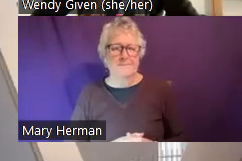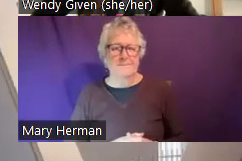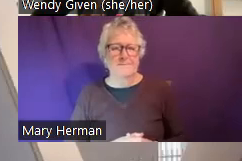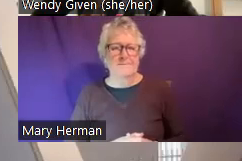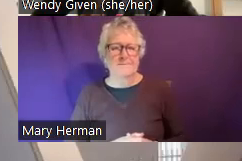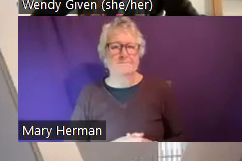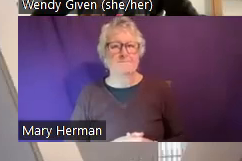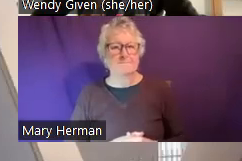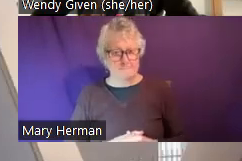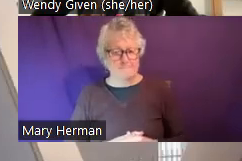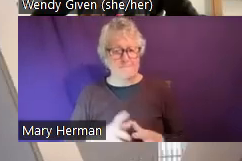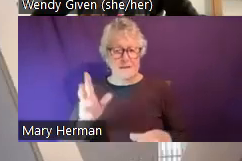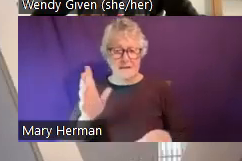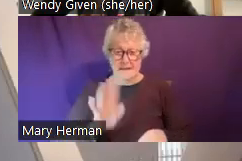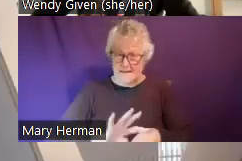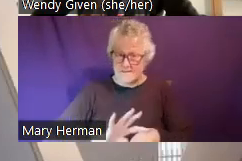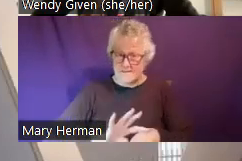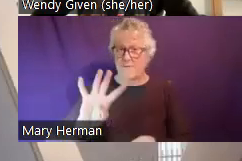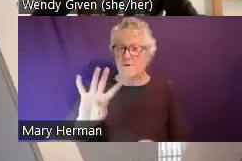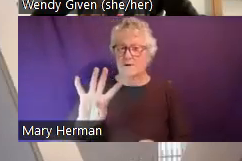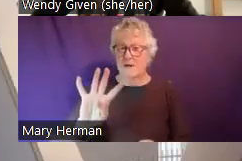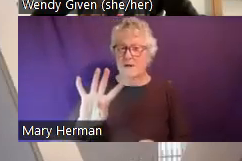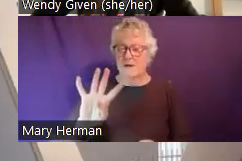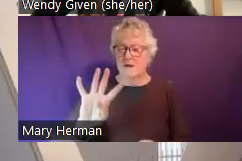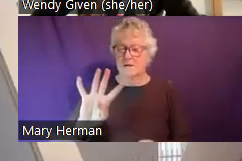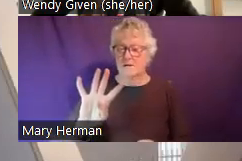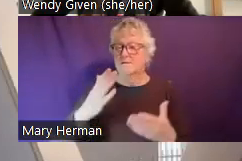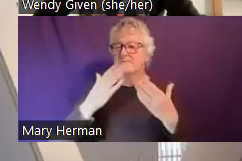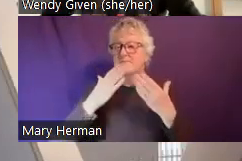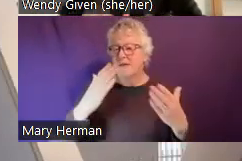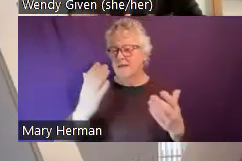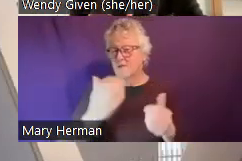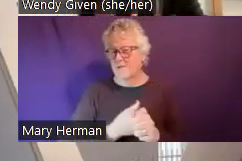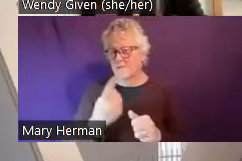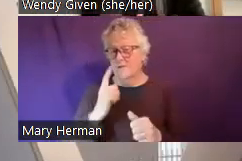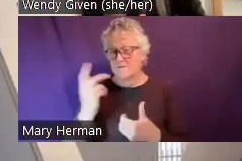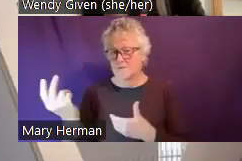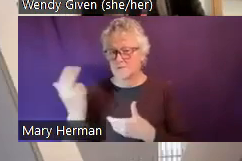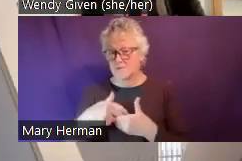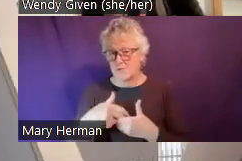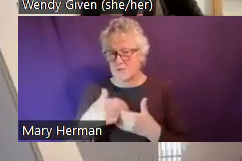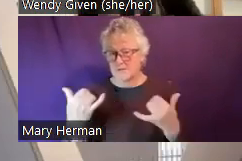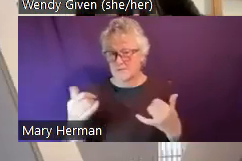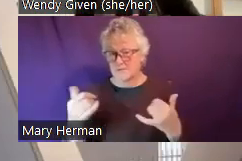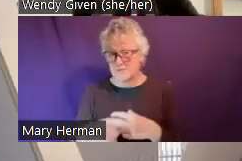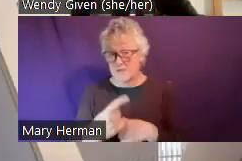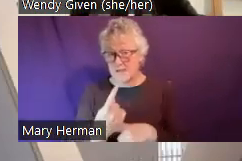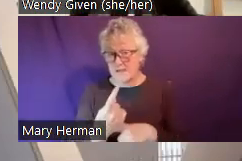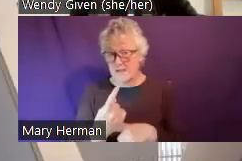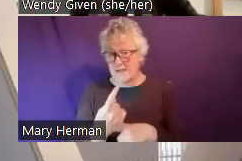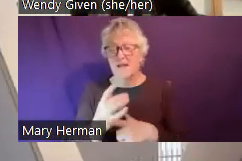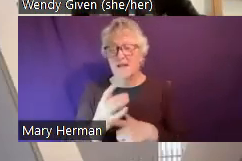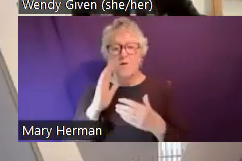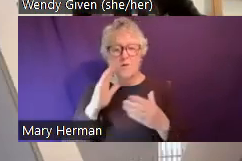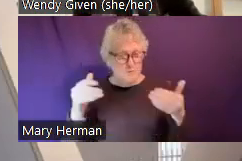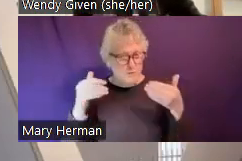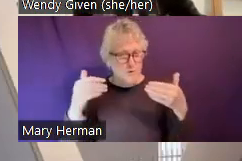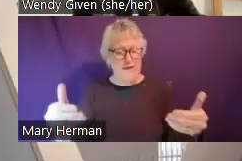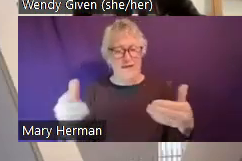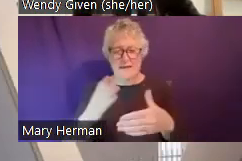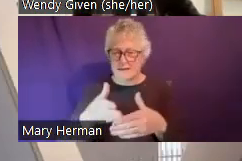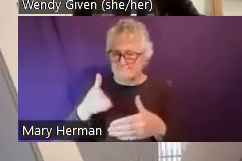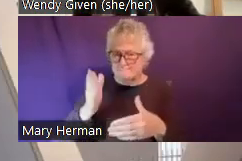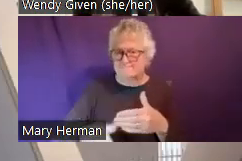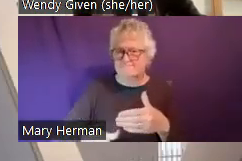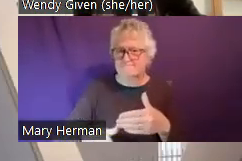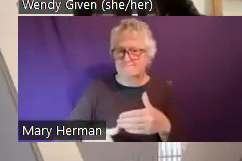Well, it is 4 o'clock. Thank you, everybody, for joining us. We will go ahead and conclude this. And of